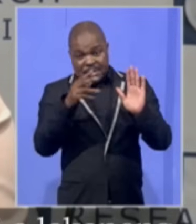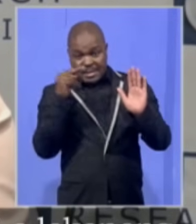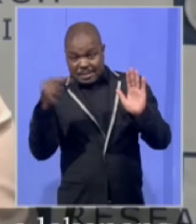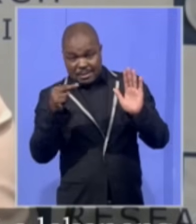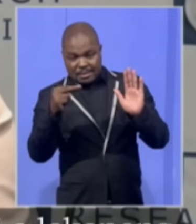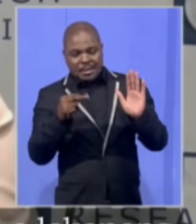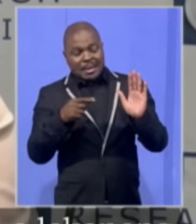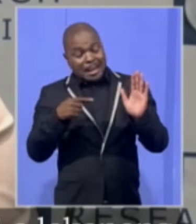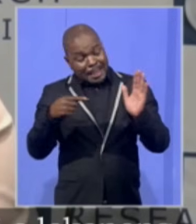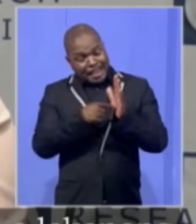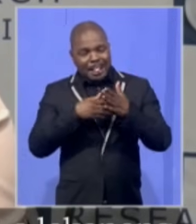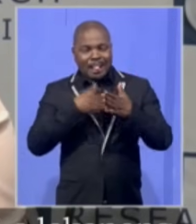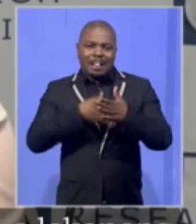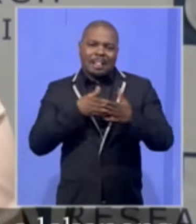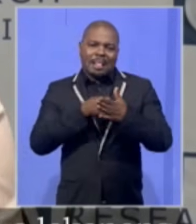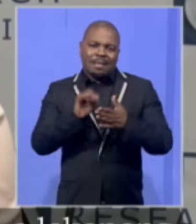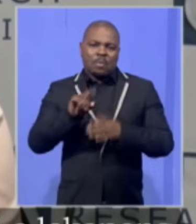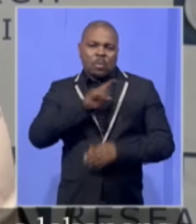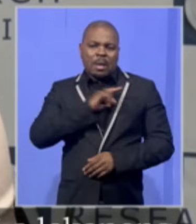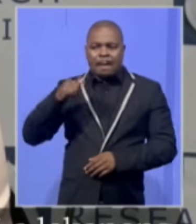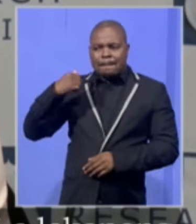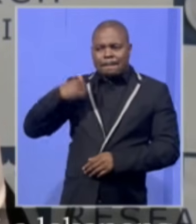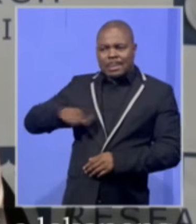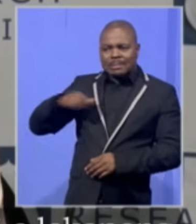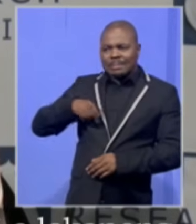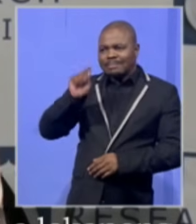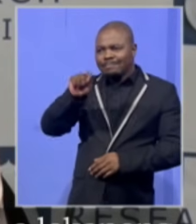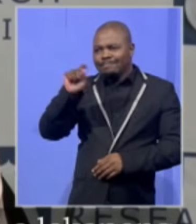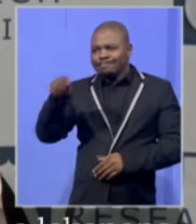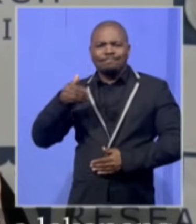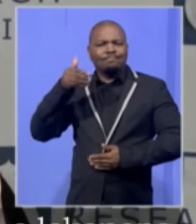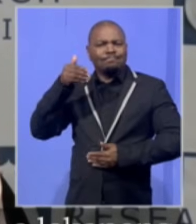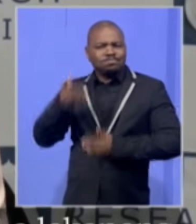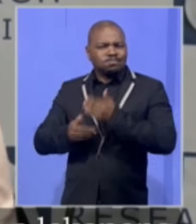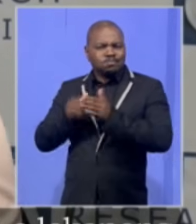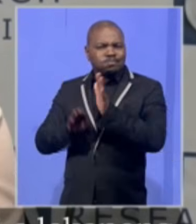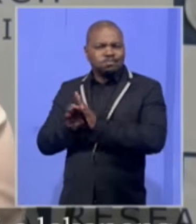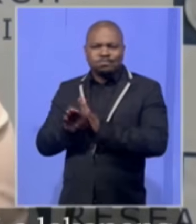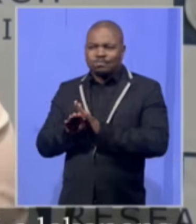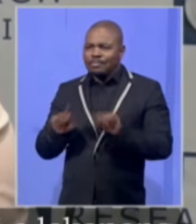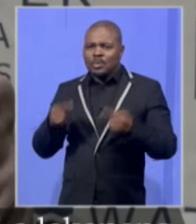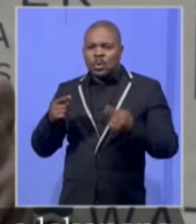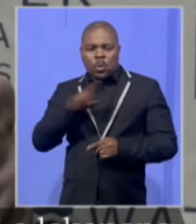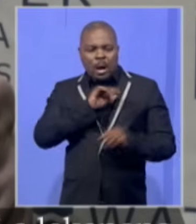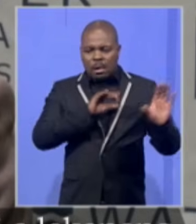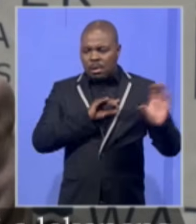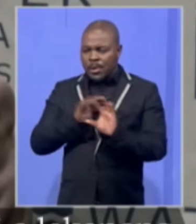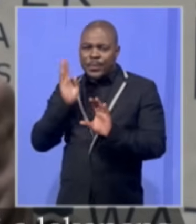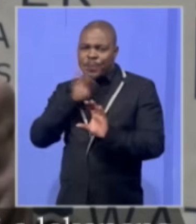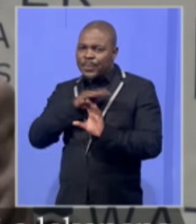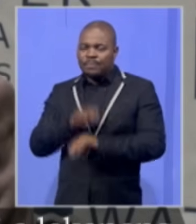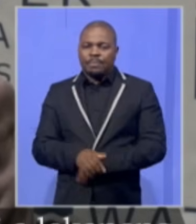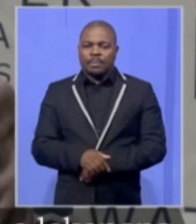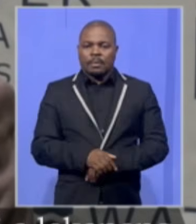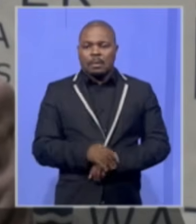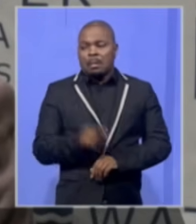of municipalities being able to proceed with development if there is no allocation. We've just